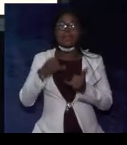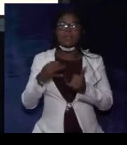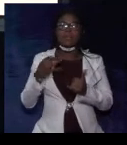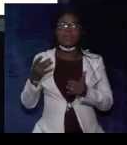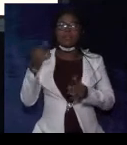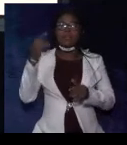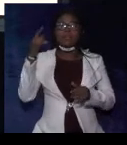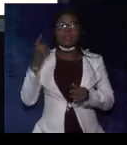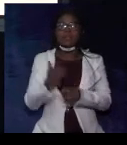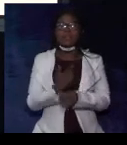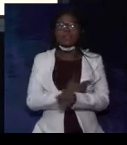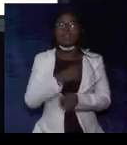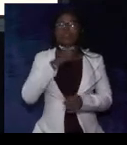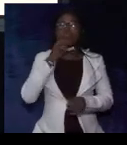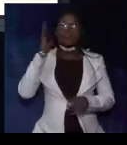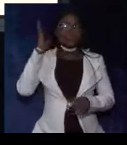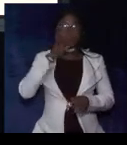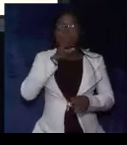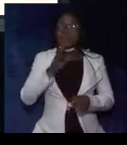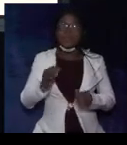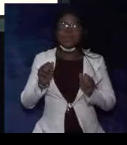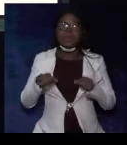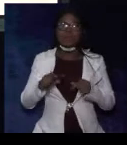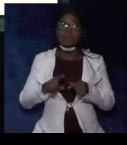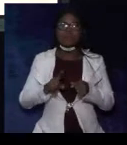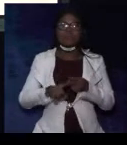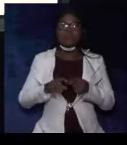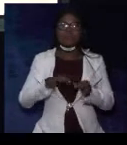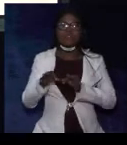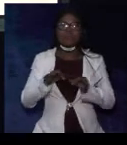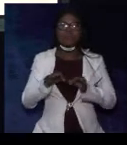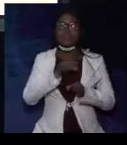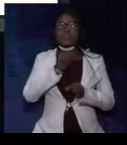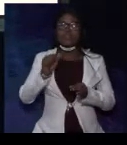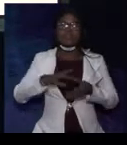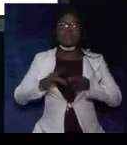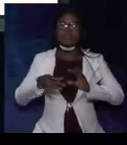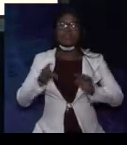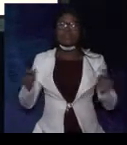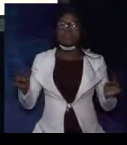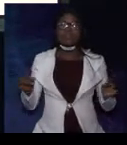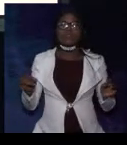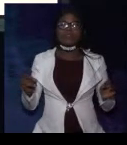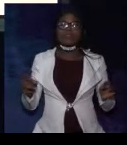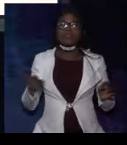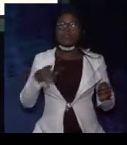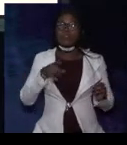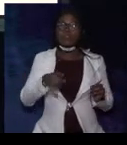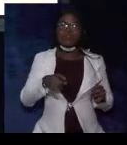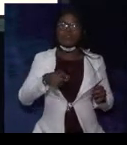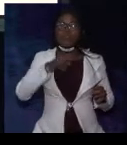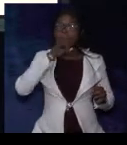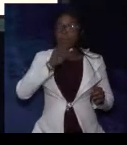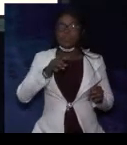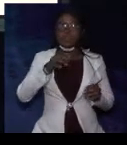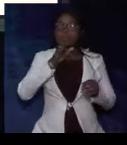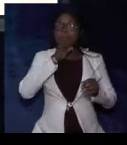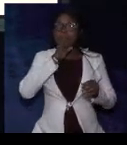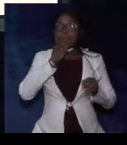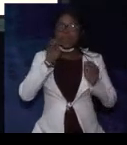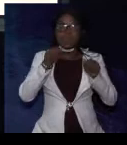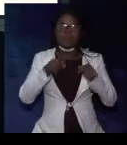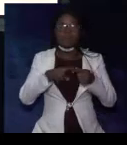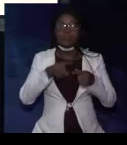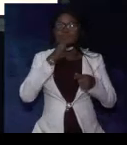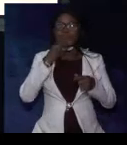the lesson, you should be able to define a story. Not only that, you should be able to identify 5 elements